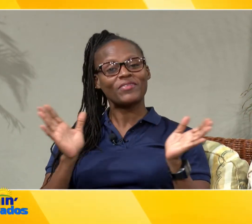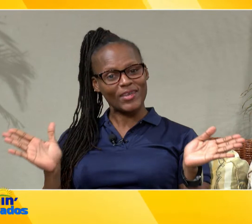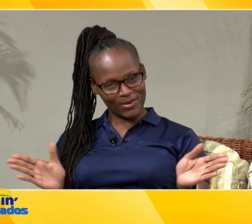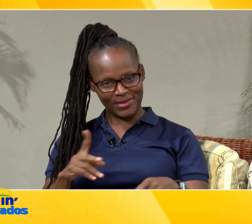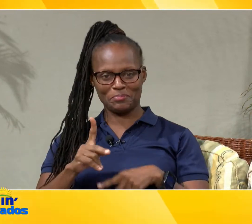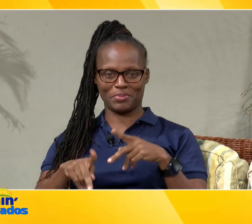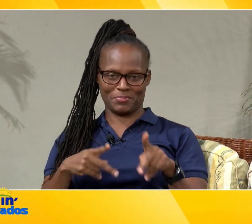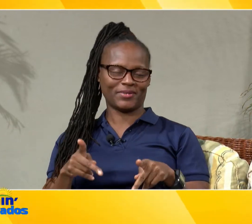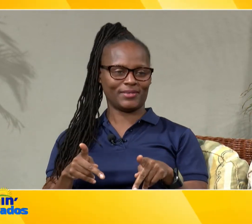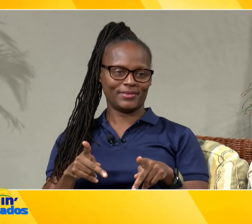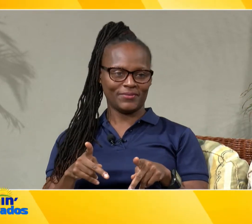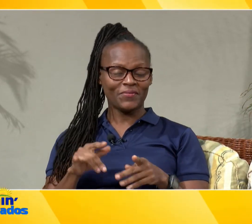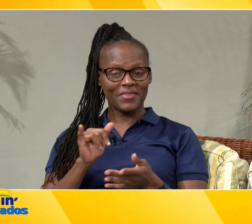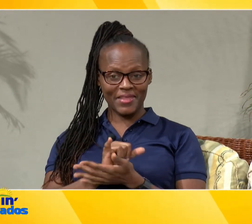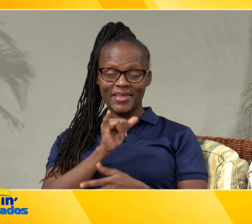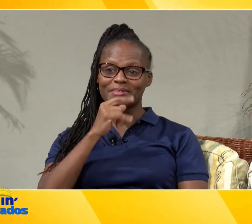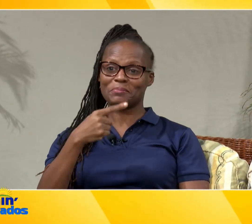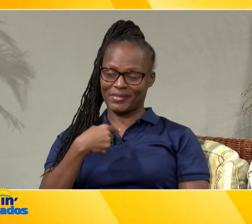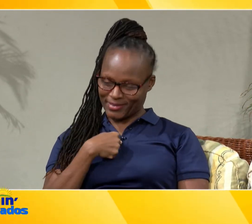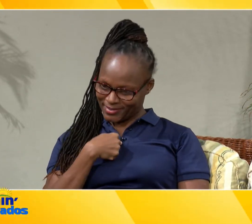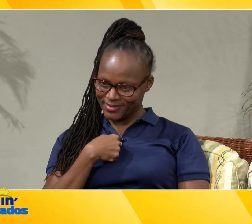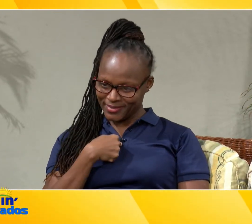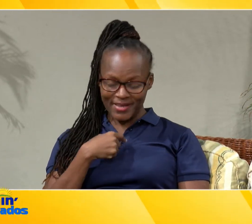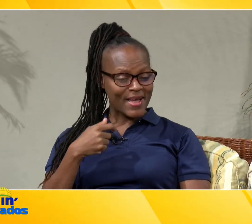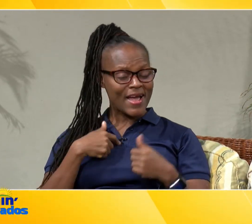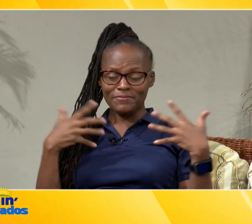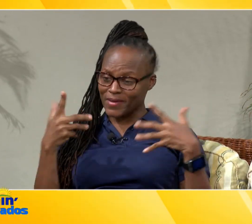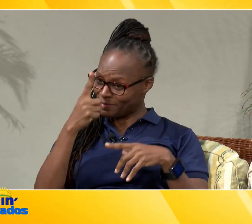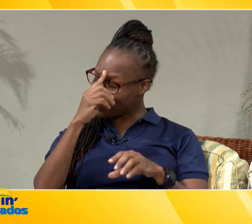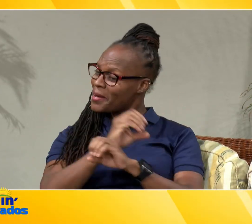am, and I encourage other people.